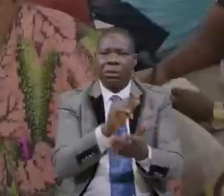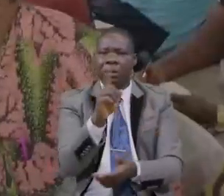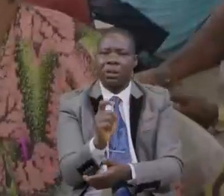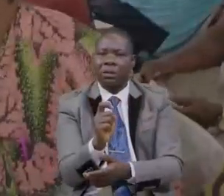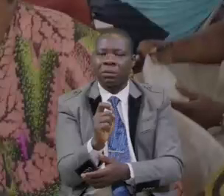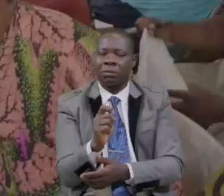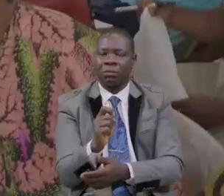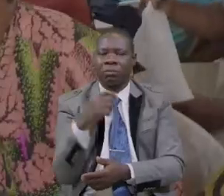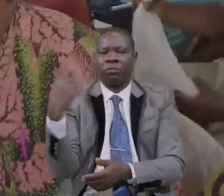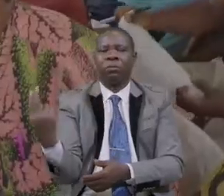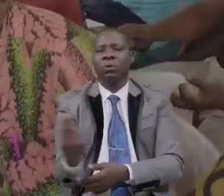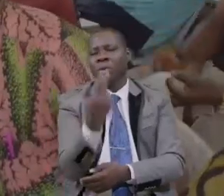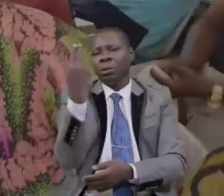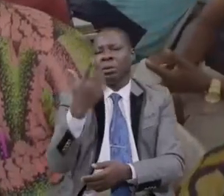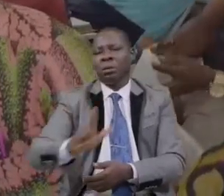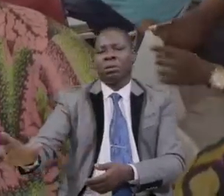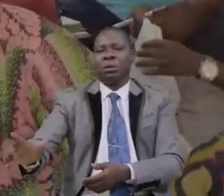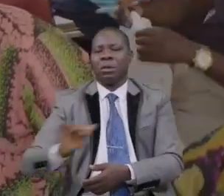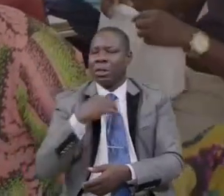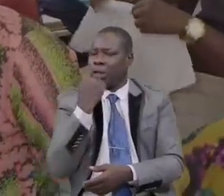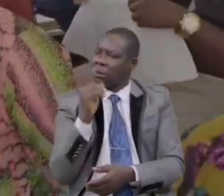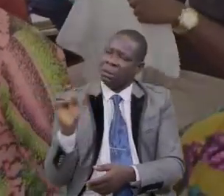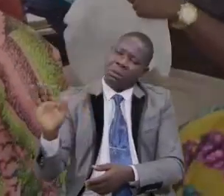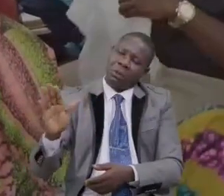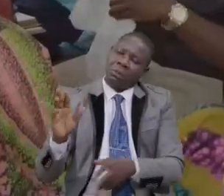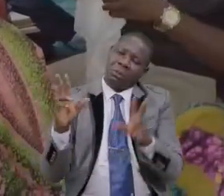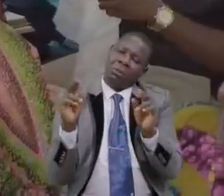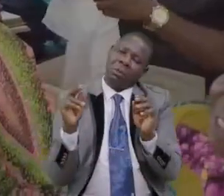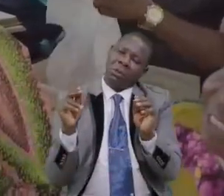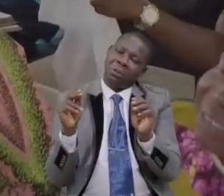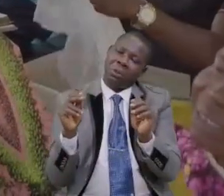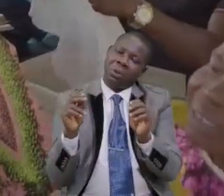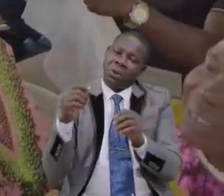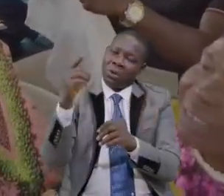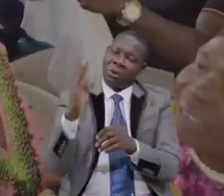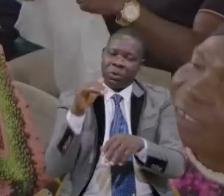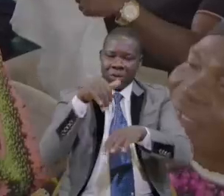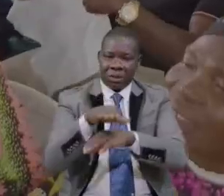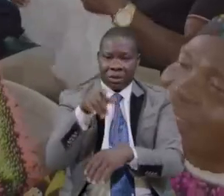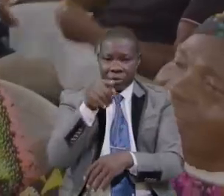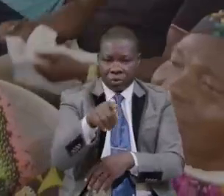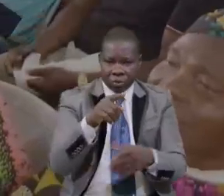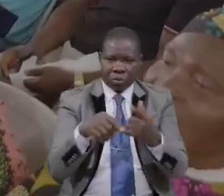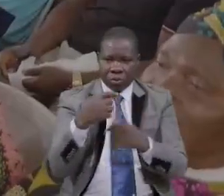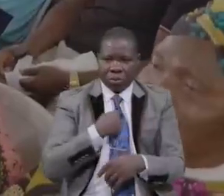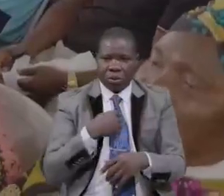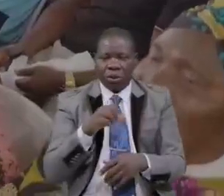I told him, I said, no, God sent you to me so I can put you right.